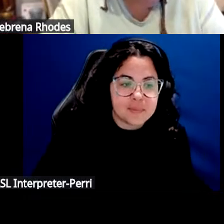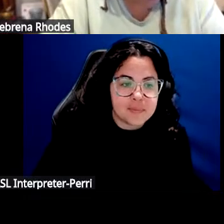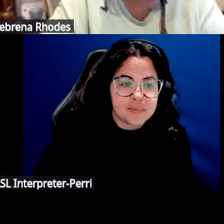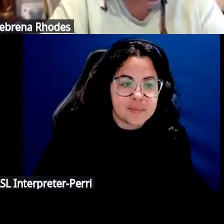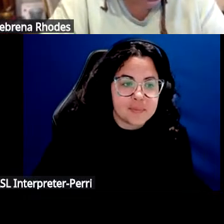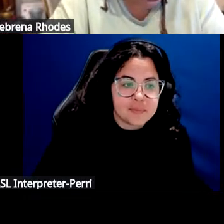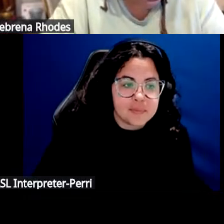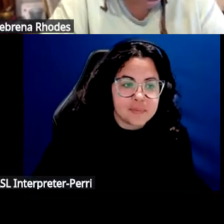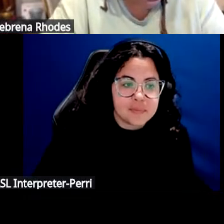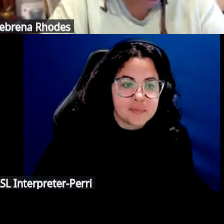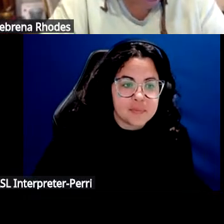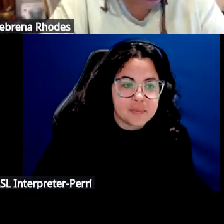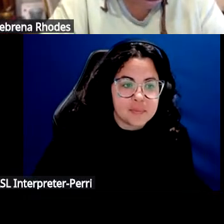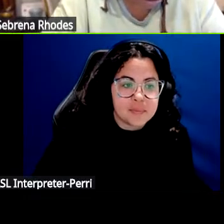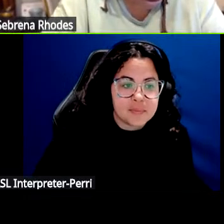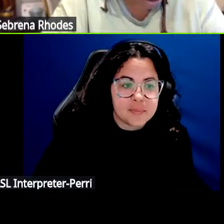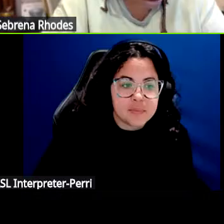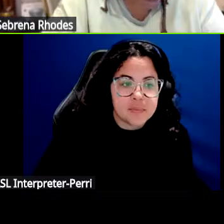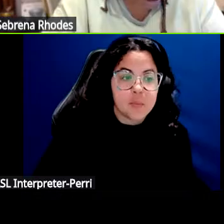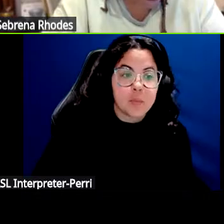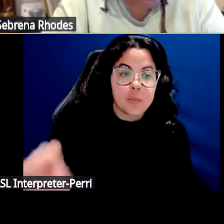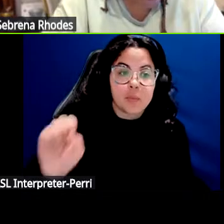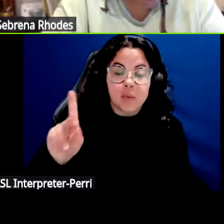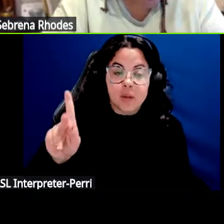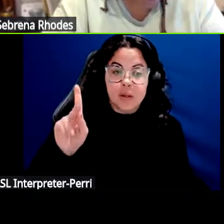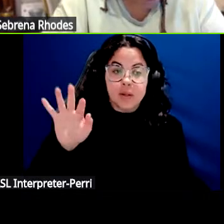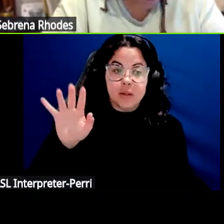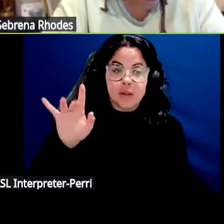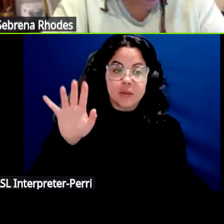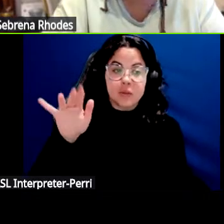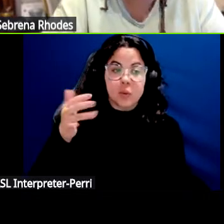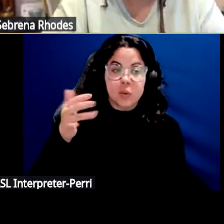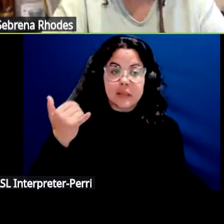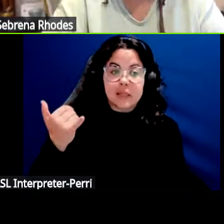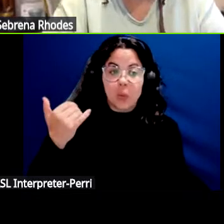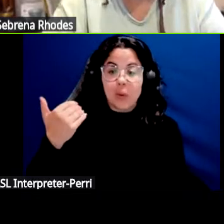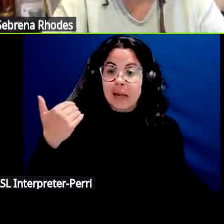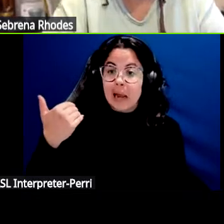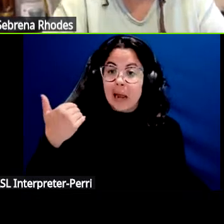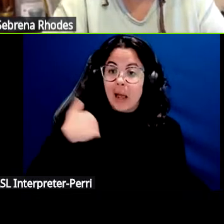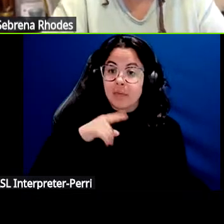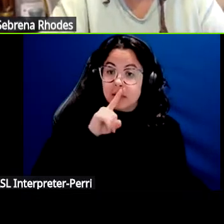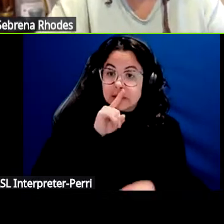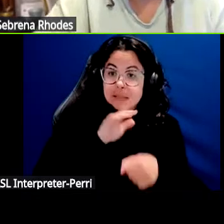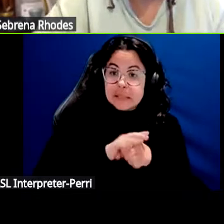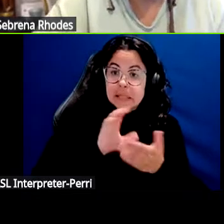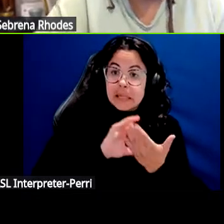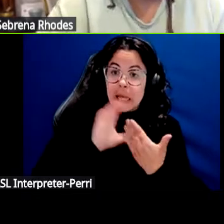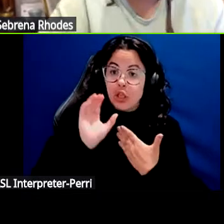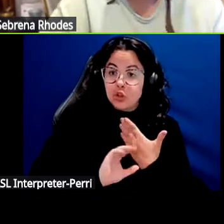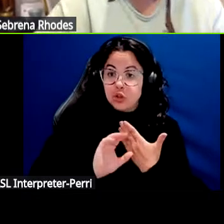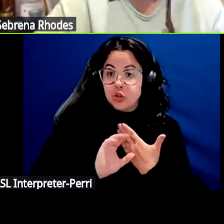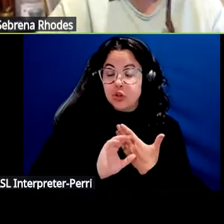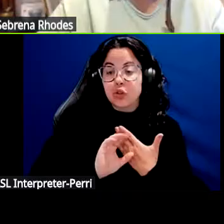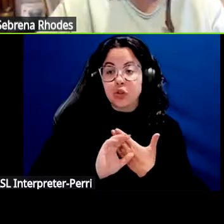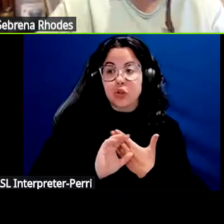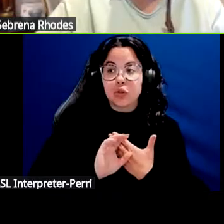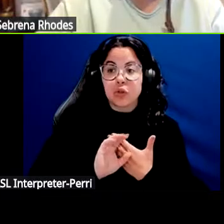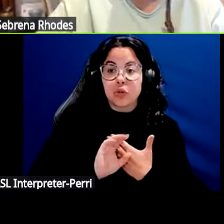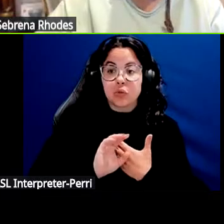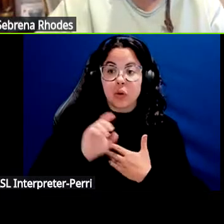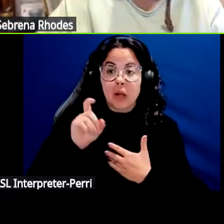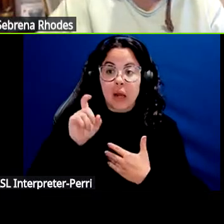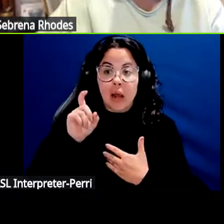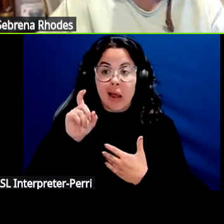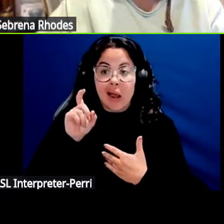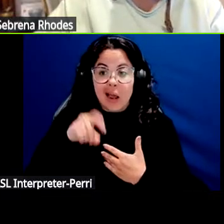yes. Okay, so now we have our consent calendar that we have to